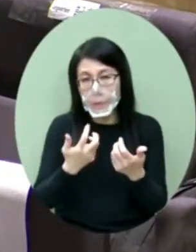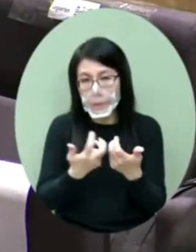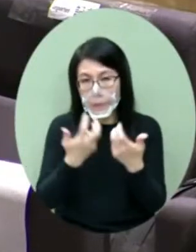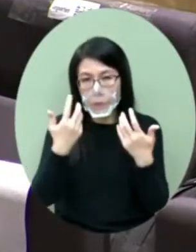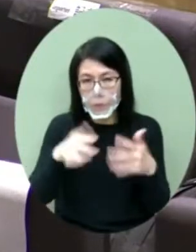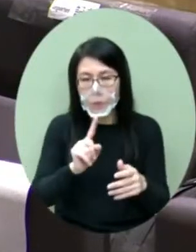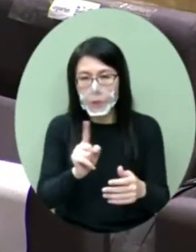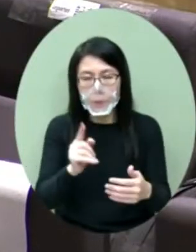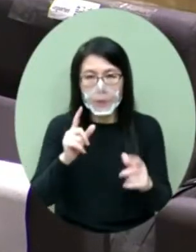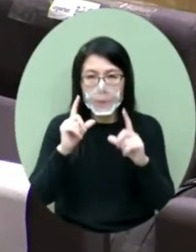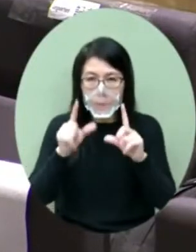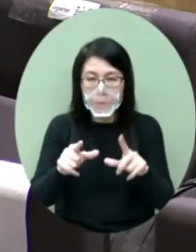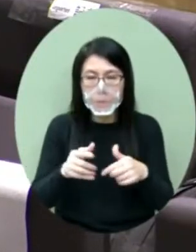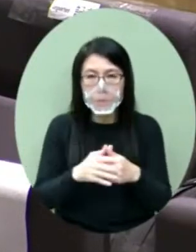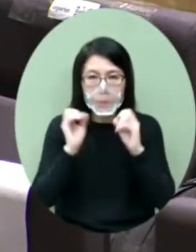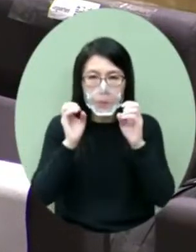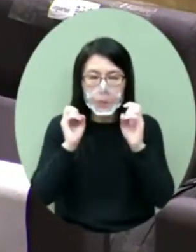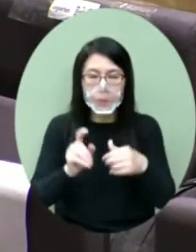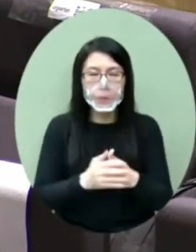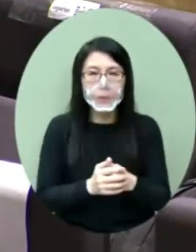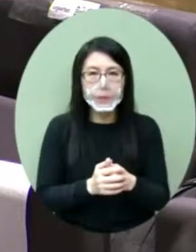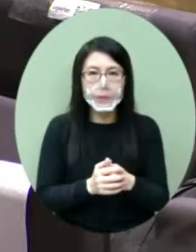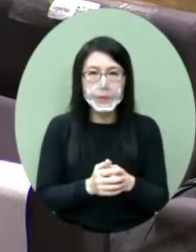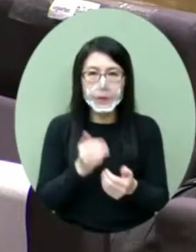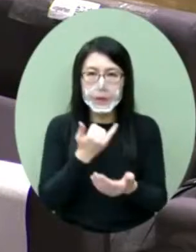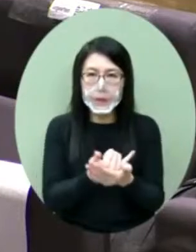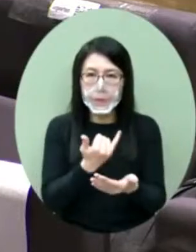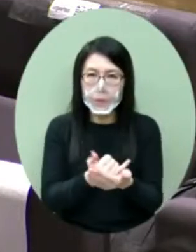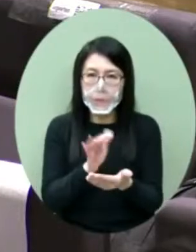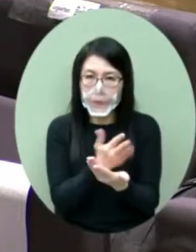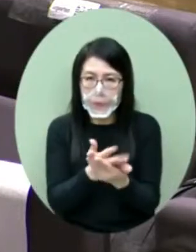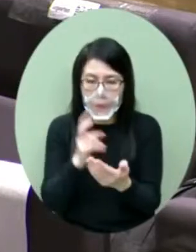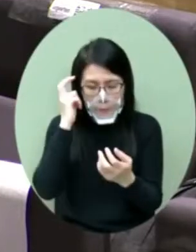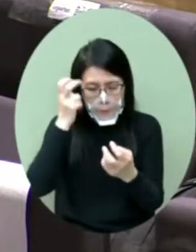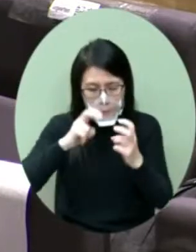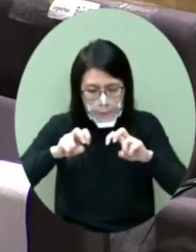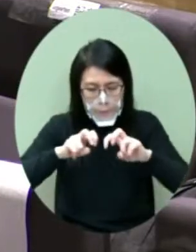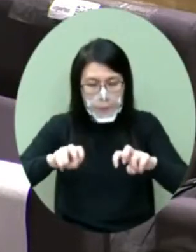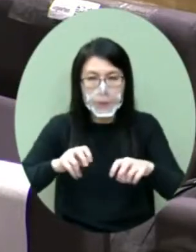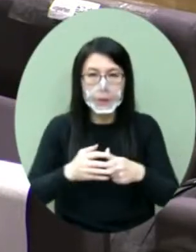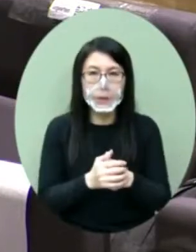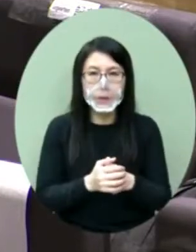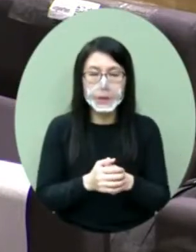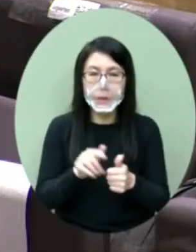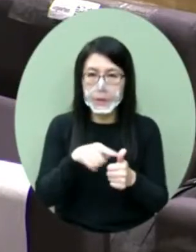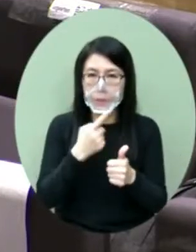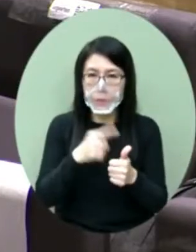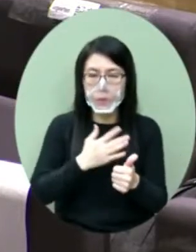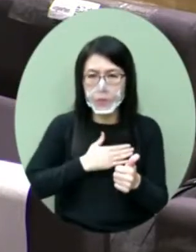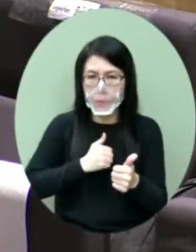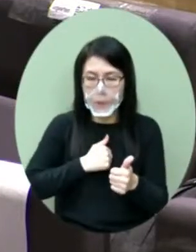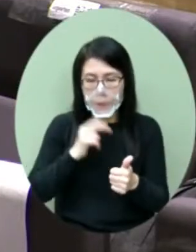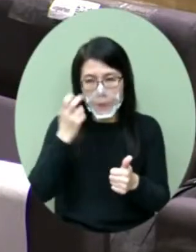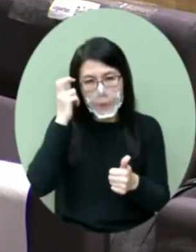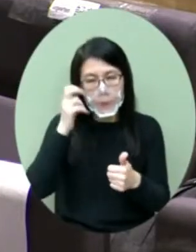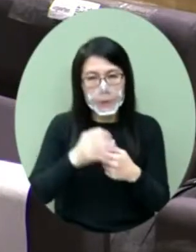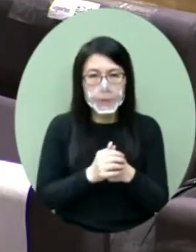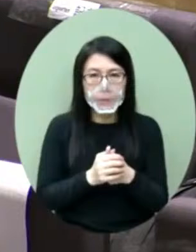when will you come up with the first phase of findings? According to the death case analysis,